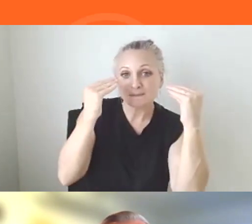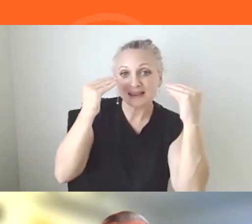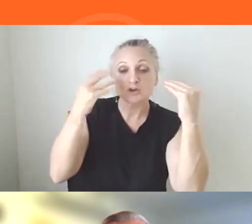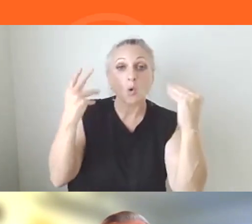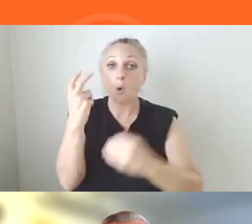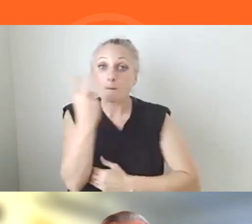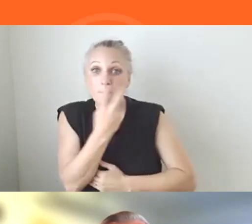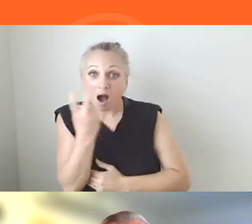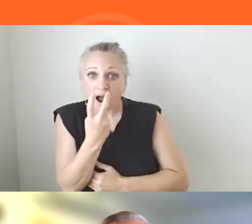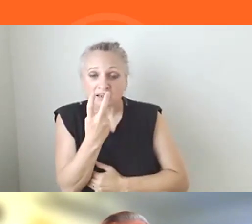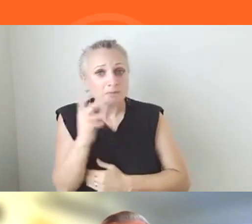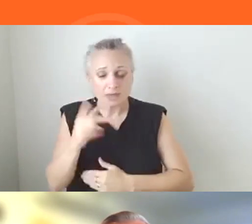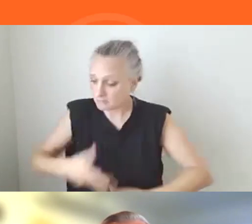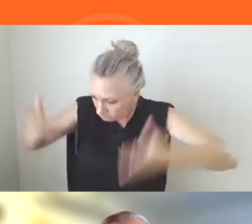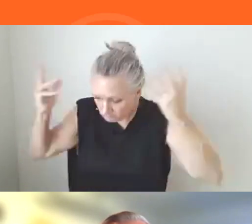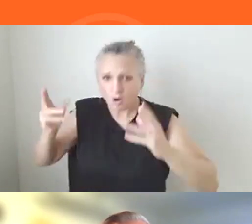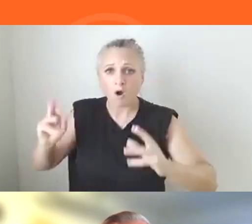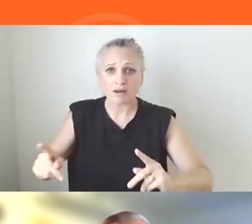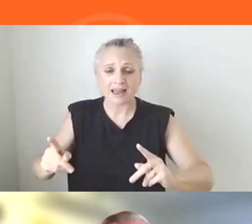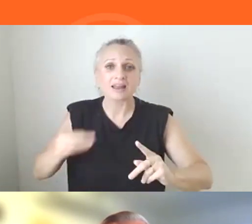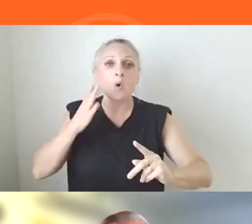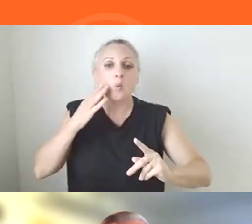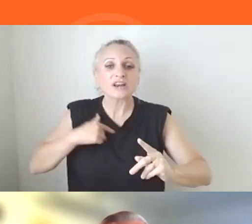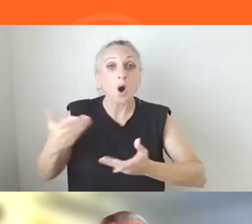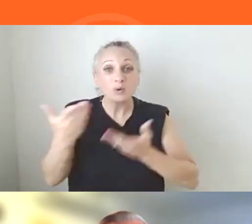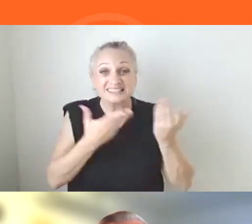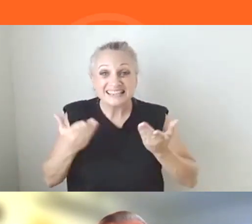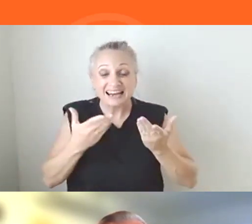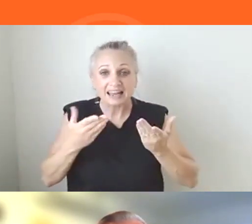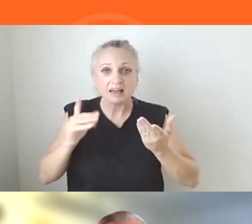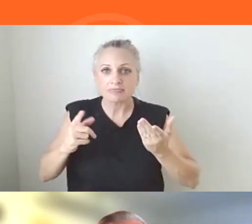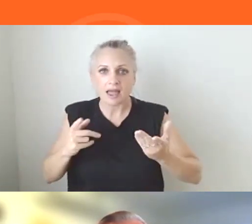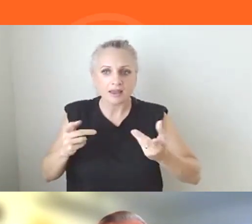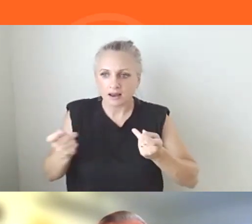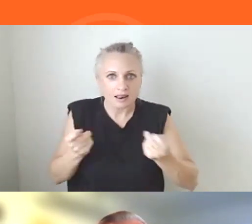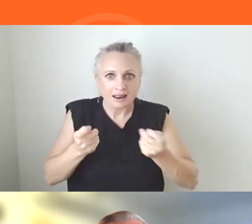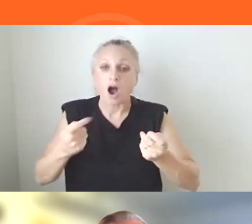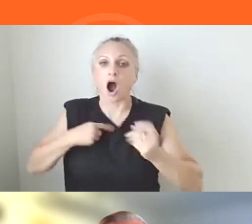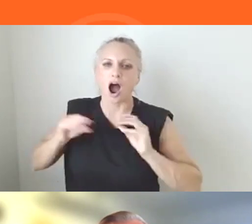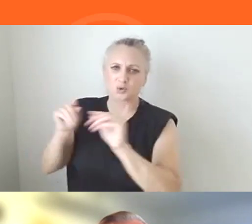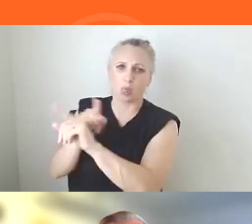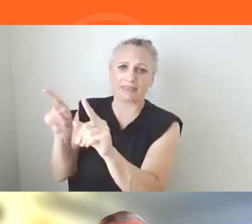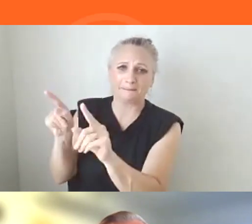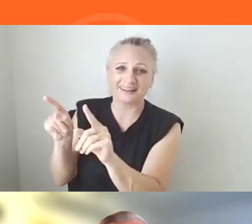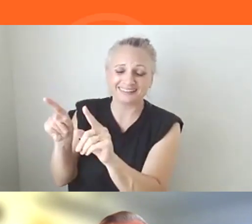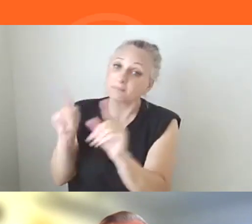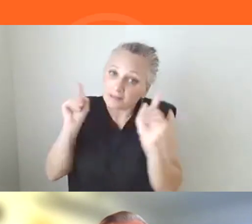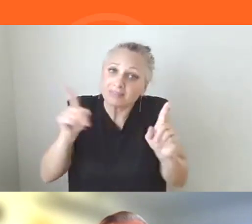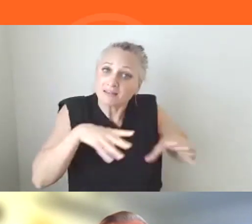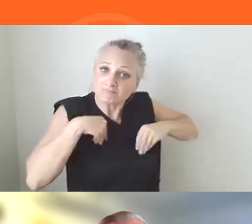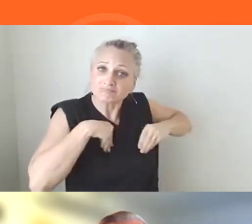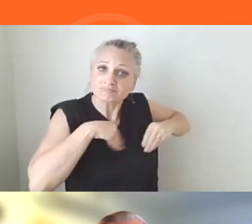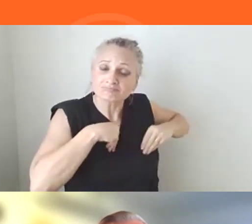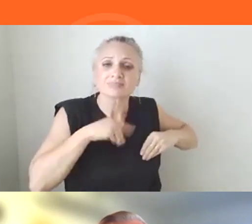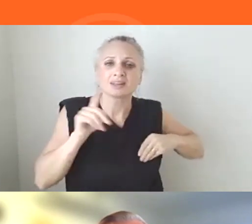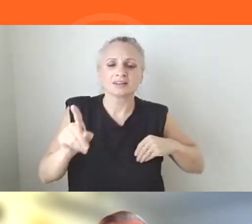all of the different processes and everything while I was studying. So, and I taught them how to do it, basically. So if it was anyone else that